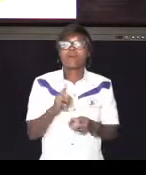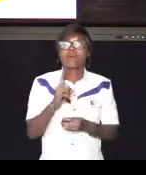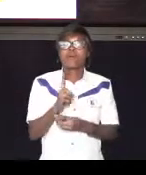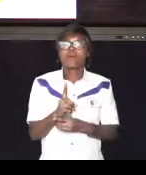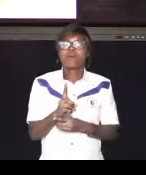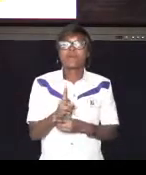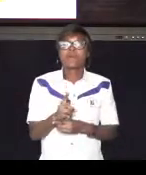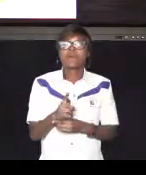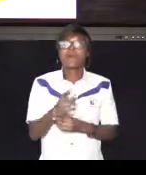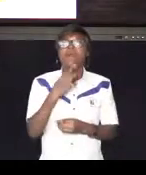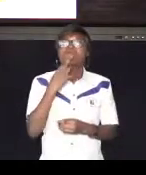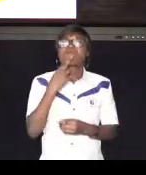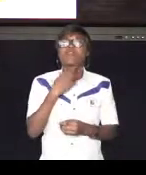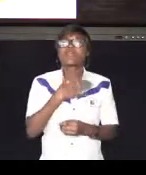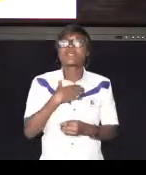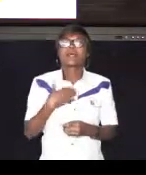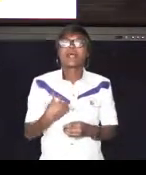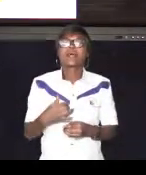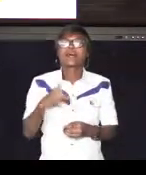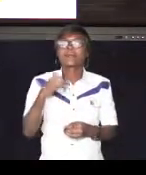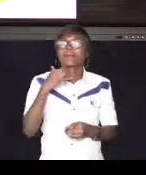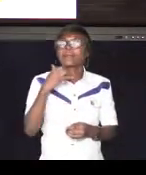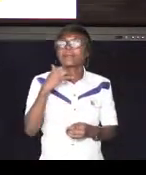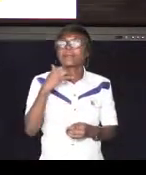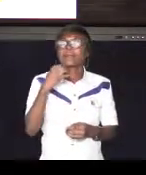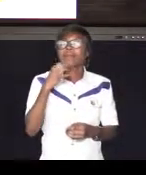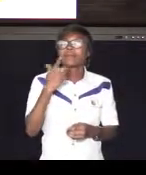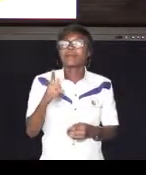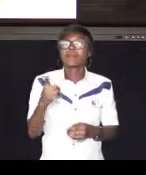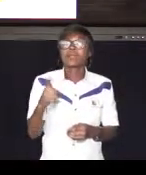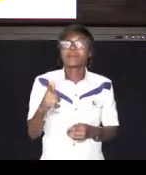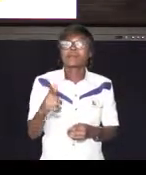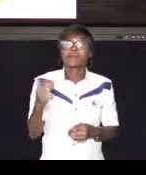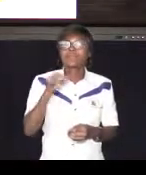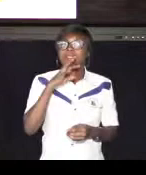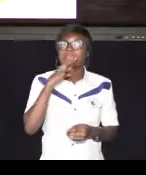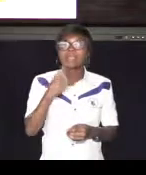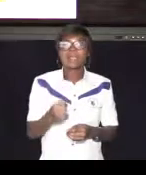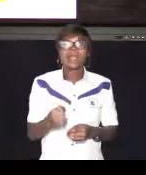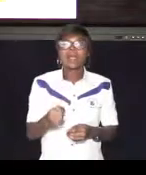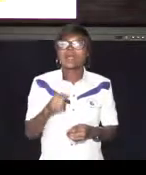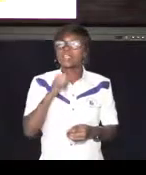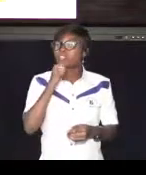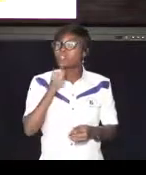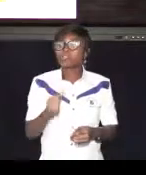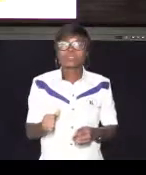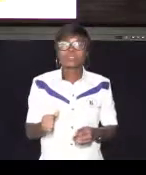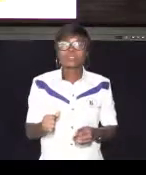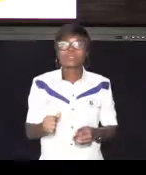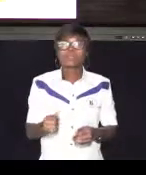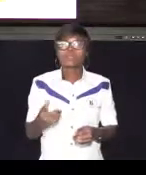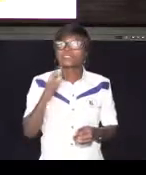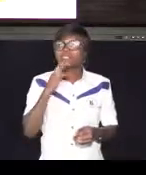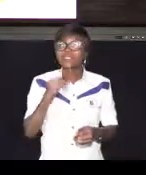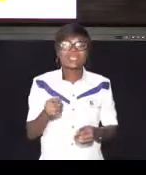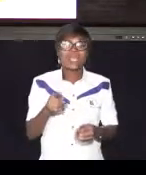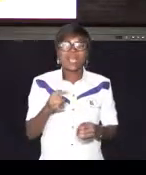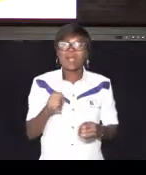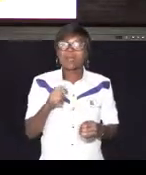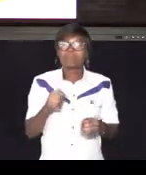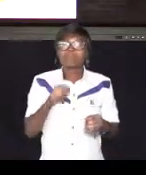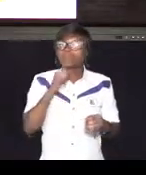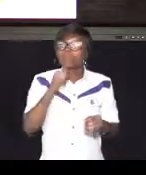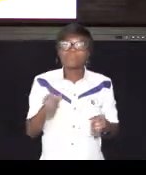they? One, red and green. Red and green is an example of complementary color. It shows a